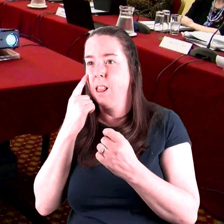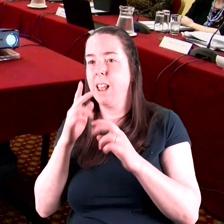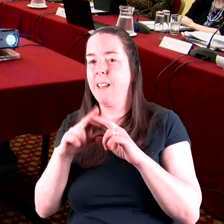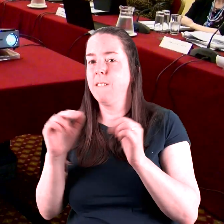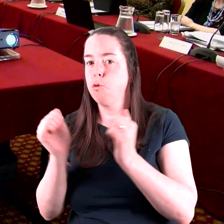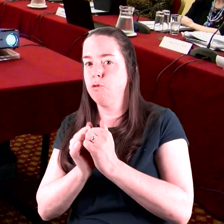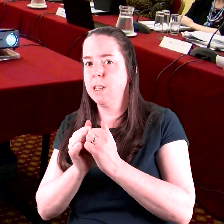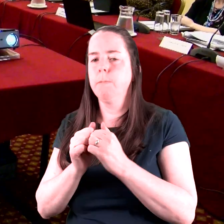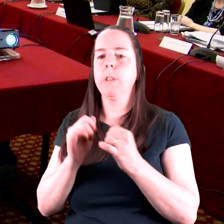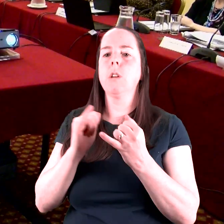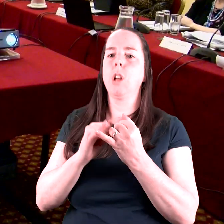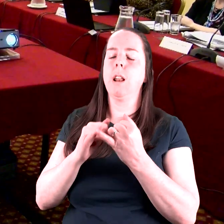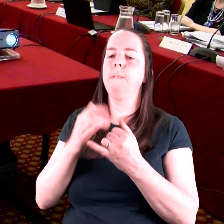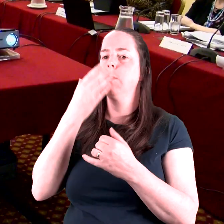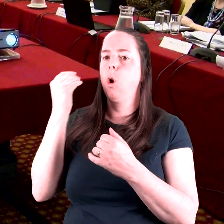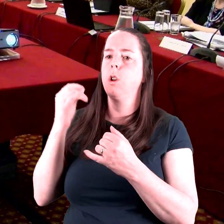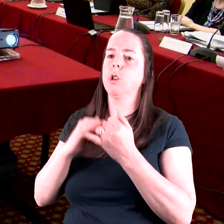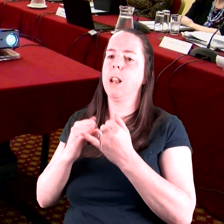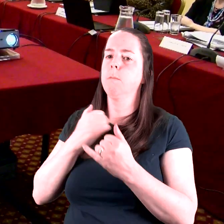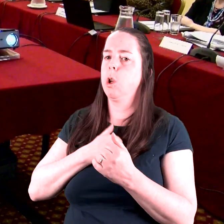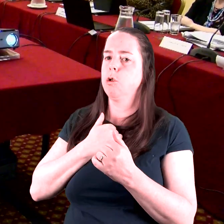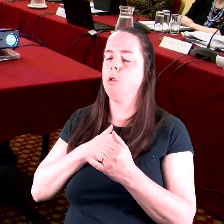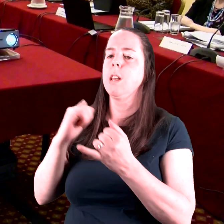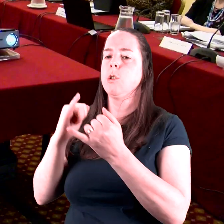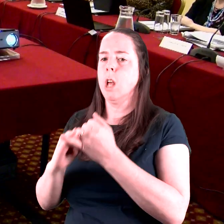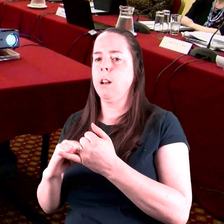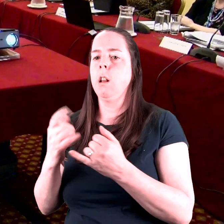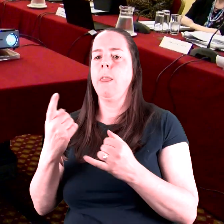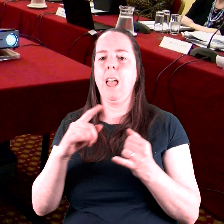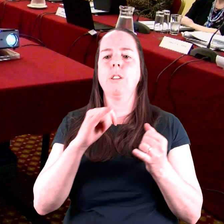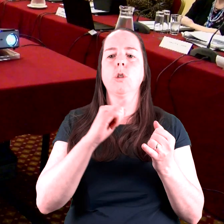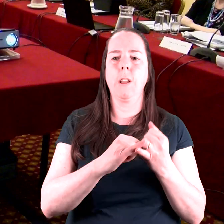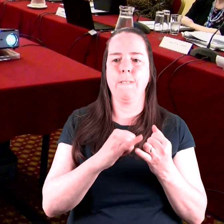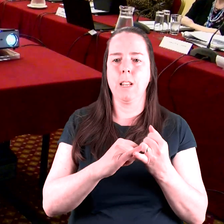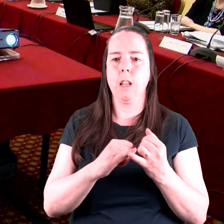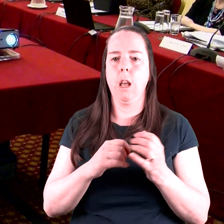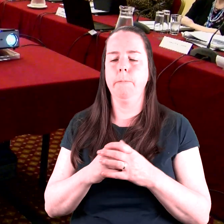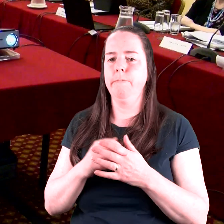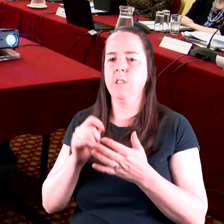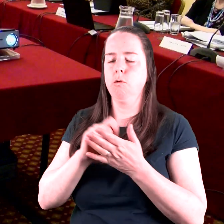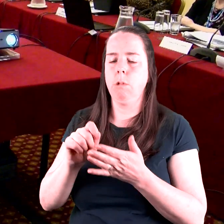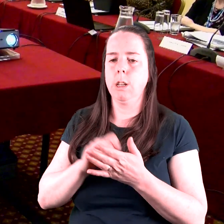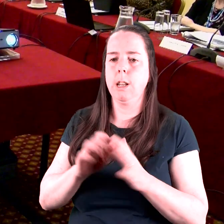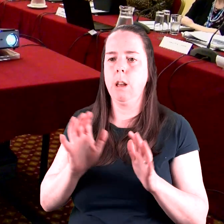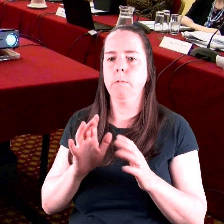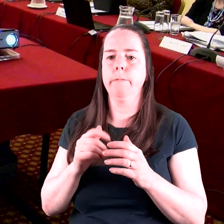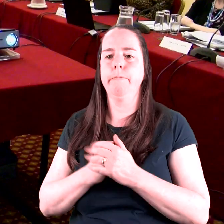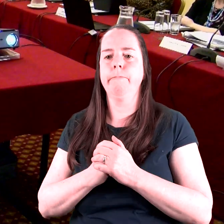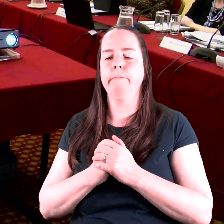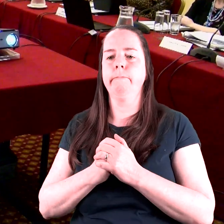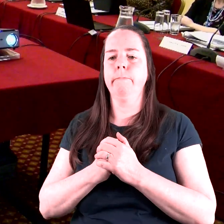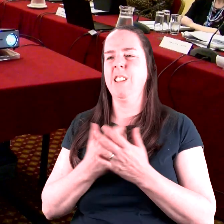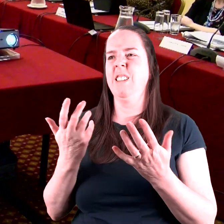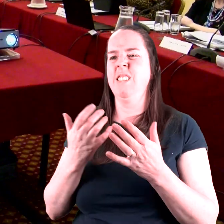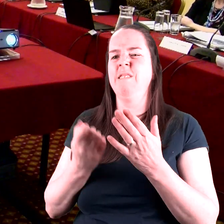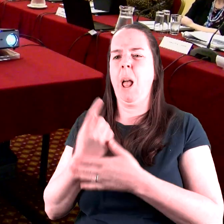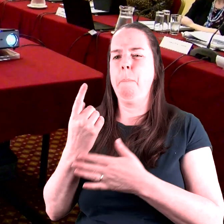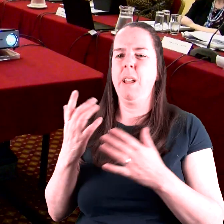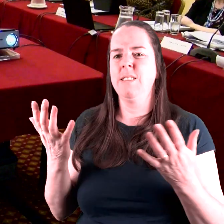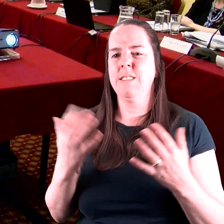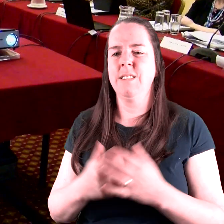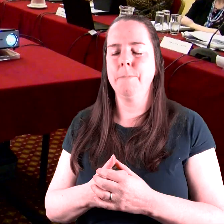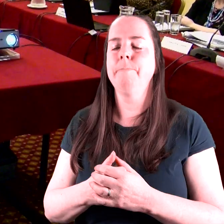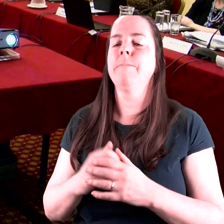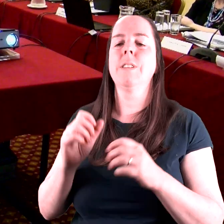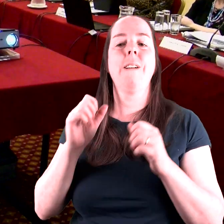agree Shannon, I forgot Shannon. I'm so sorry. Shannon first, then Sukhvinder. See, I did write it down, Shannon, I just didn't do it. That's always the